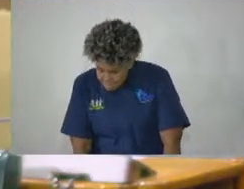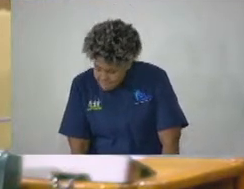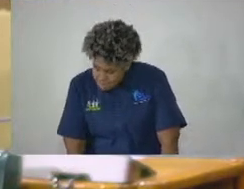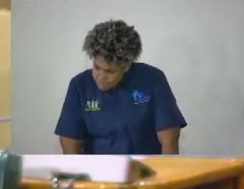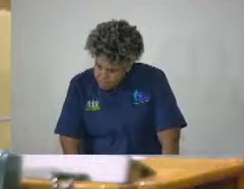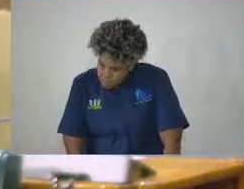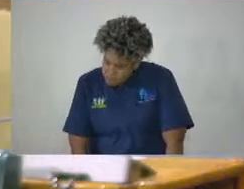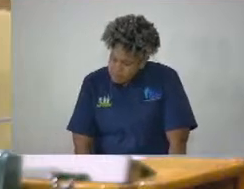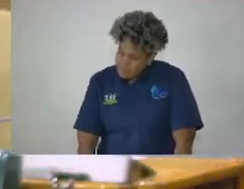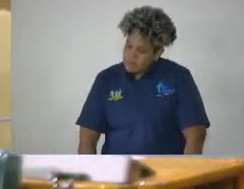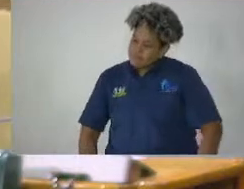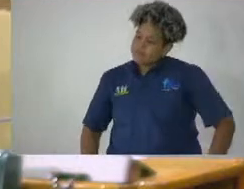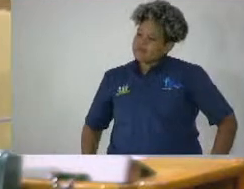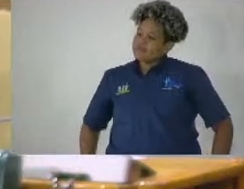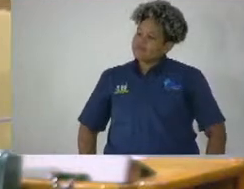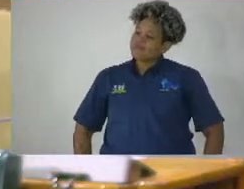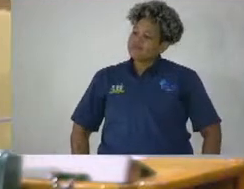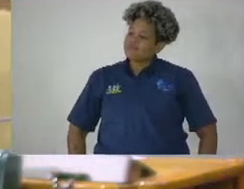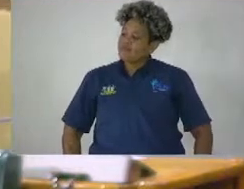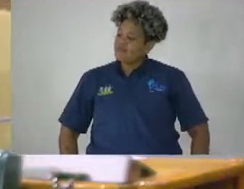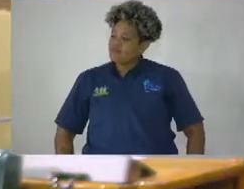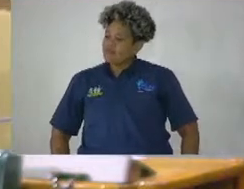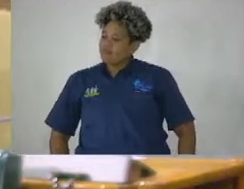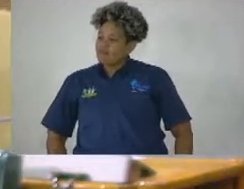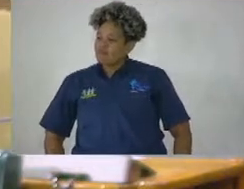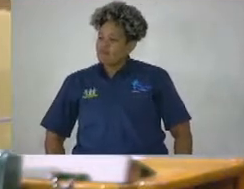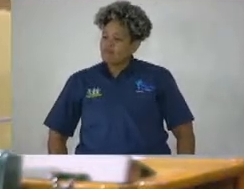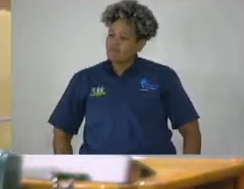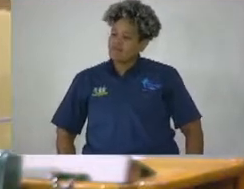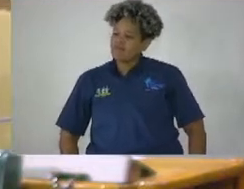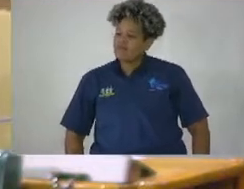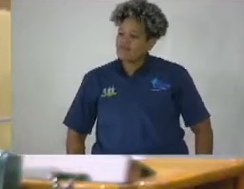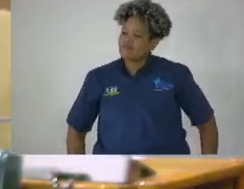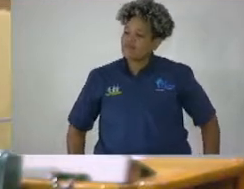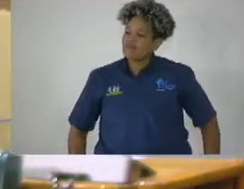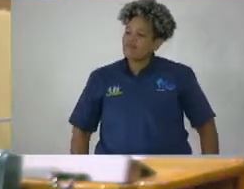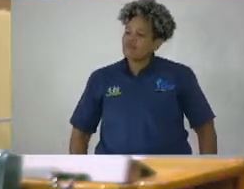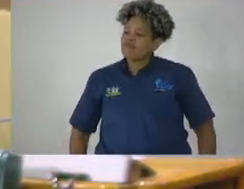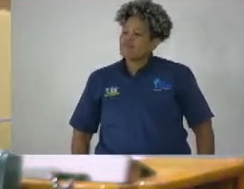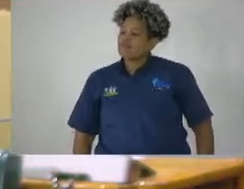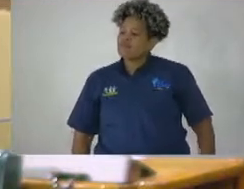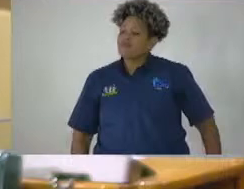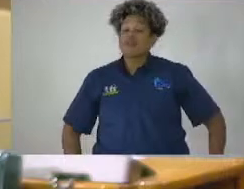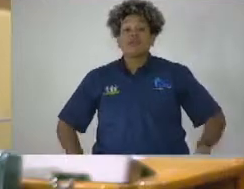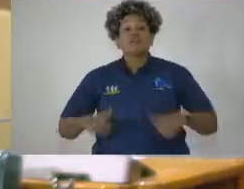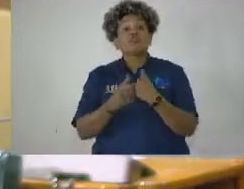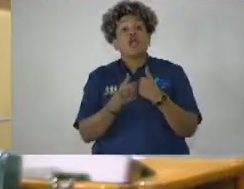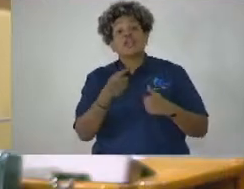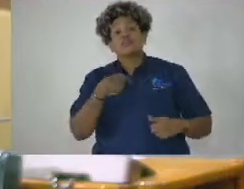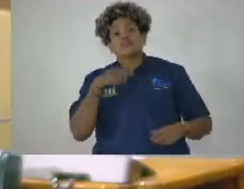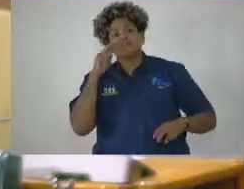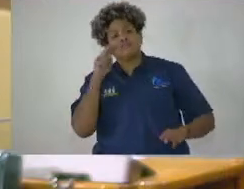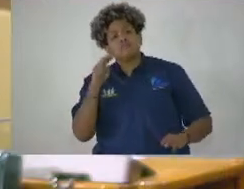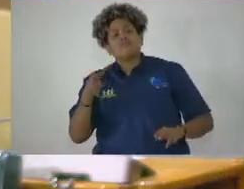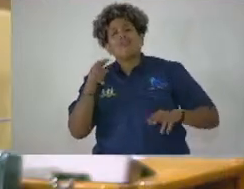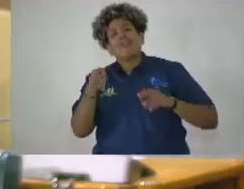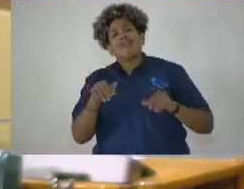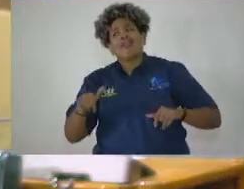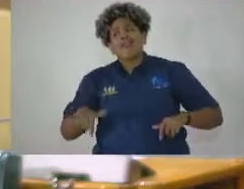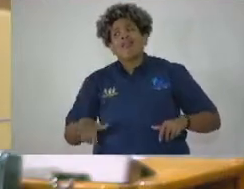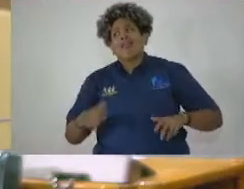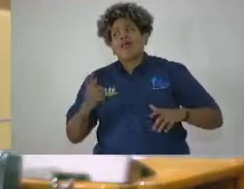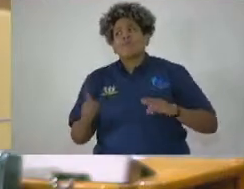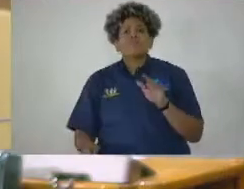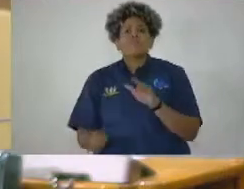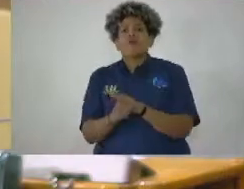Now, in any, I want you to just the challenge that having an expenditure like this just pop